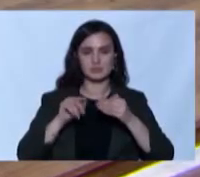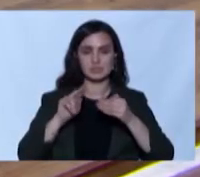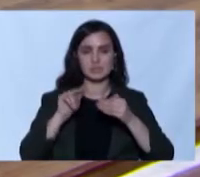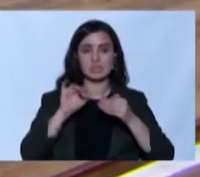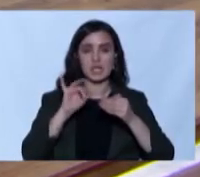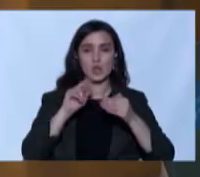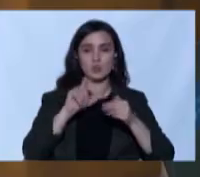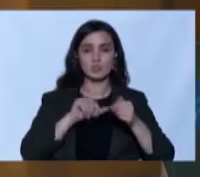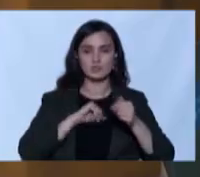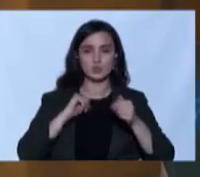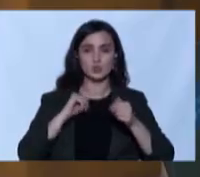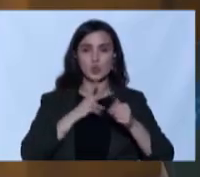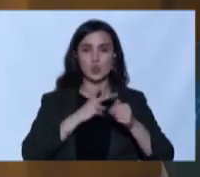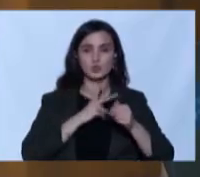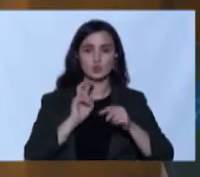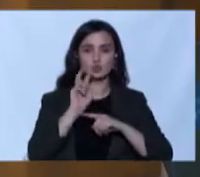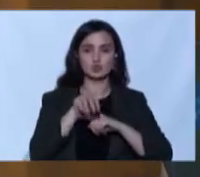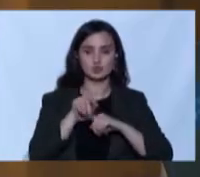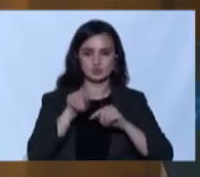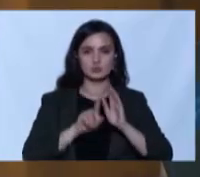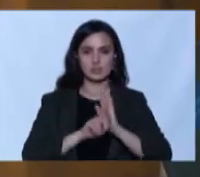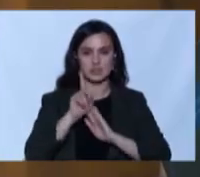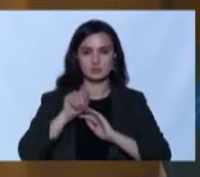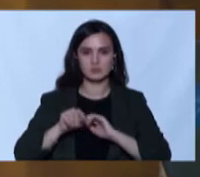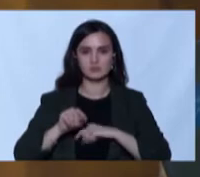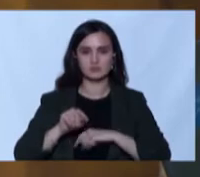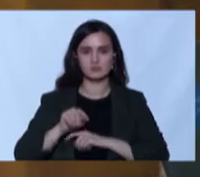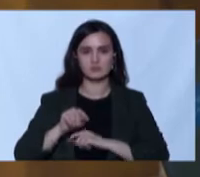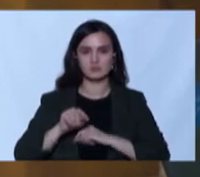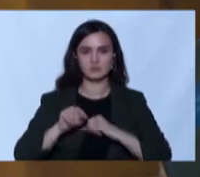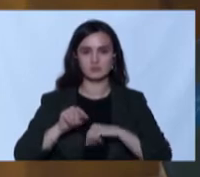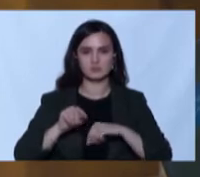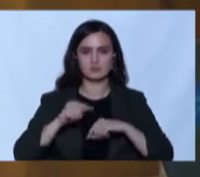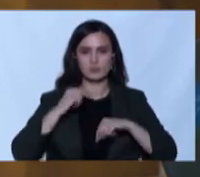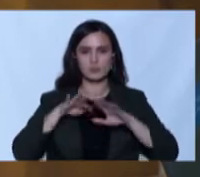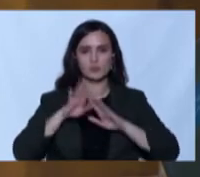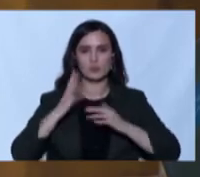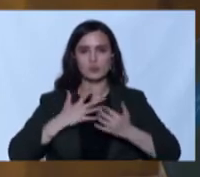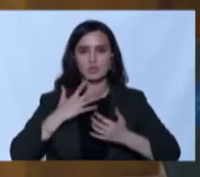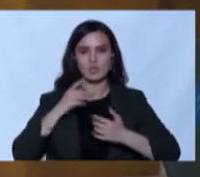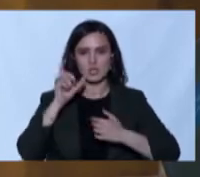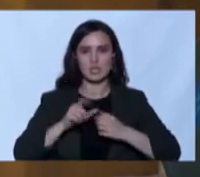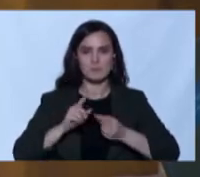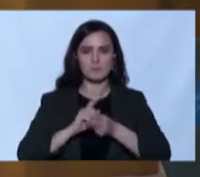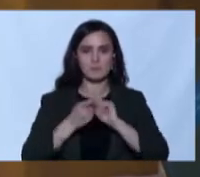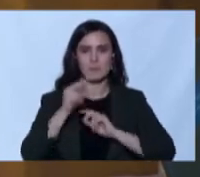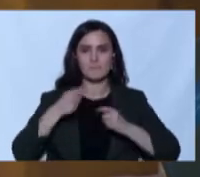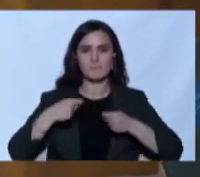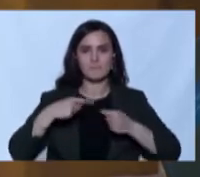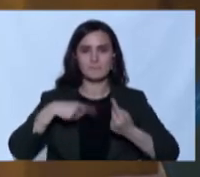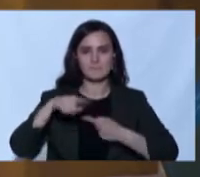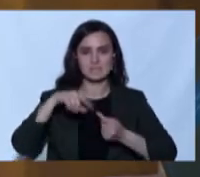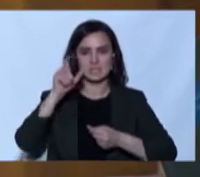Dracula, when he comes to London, becomes this highly energetic businessman.